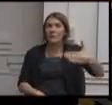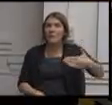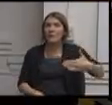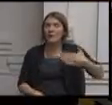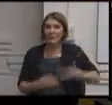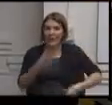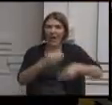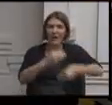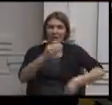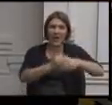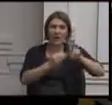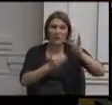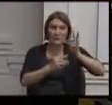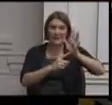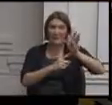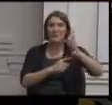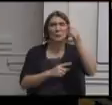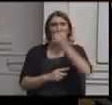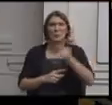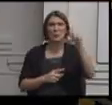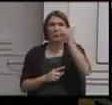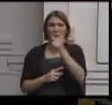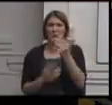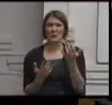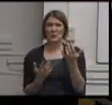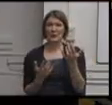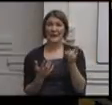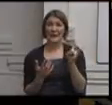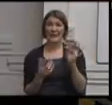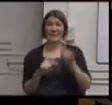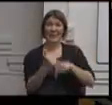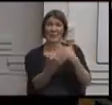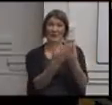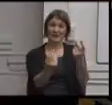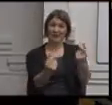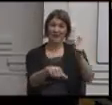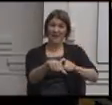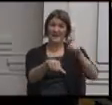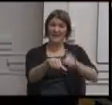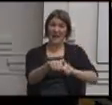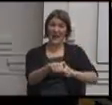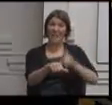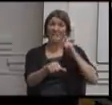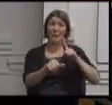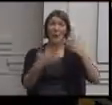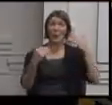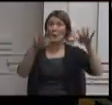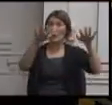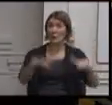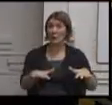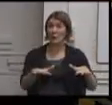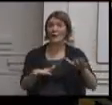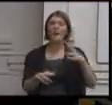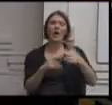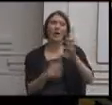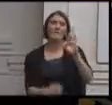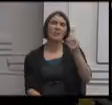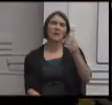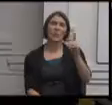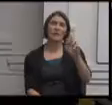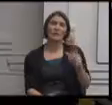to avoid a flashover, such as cooling the atmosphere or ventilating the fire, flashover is